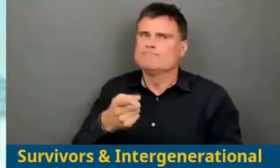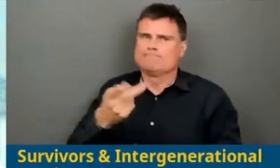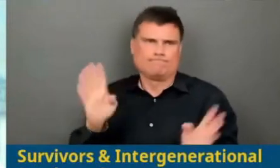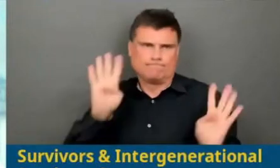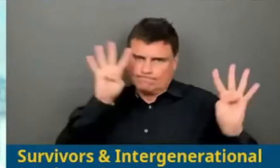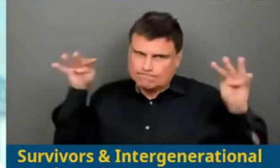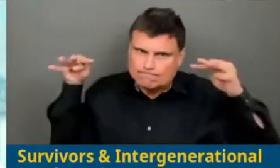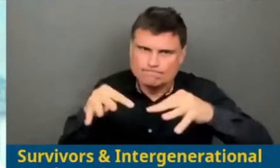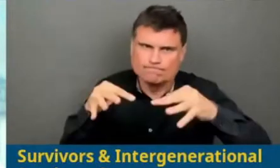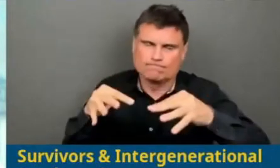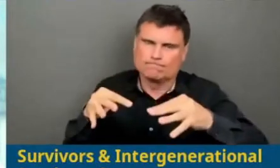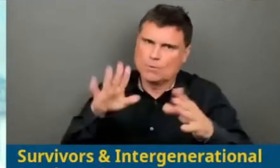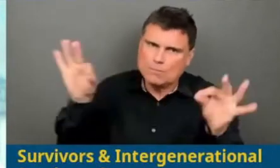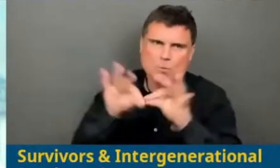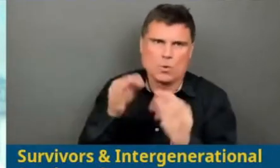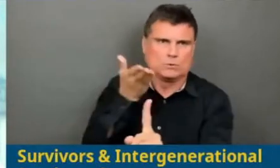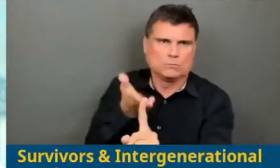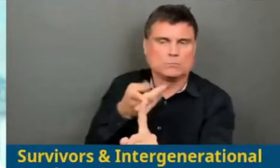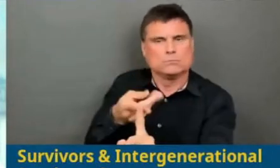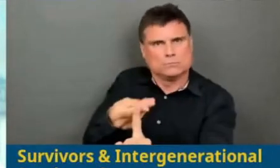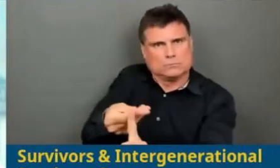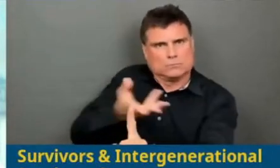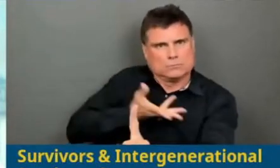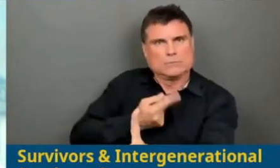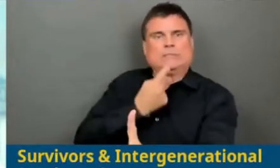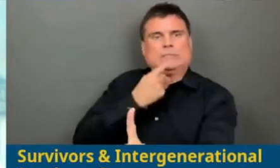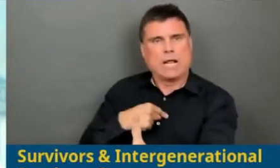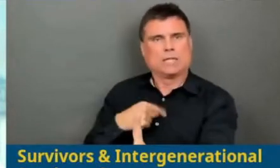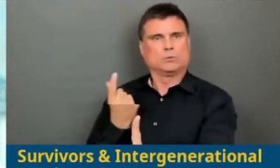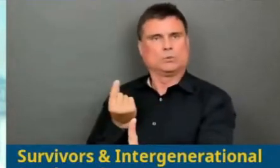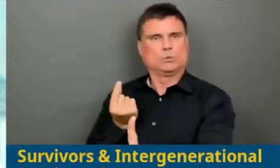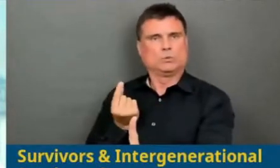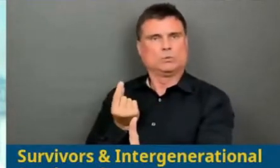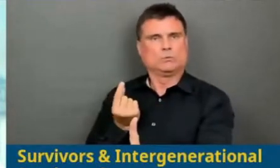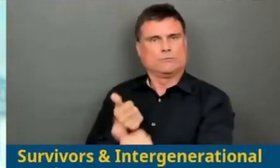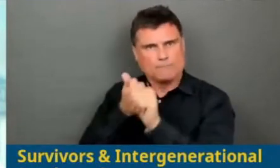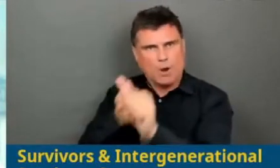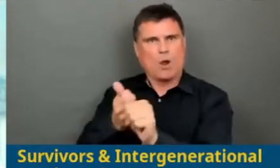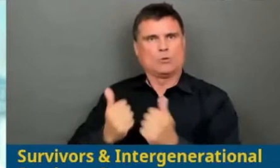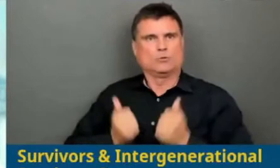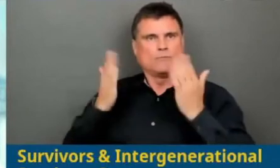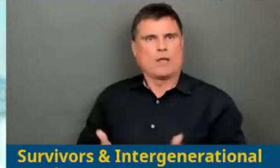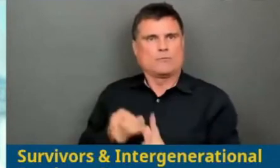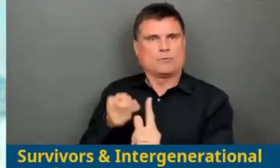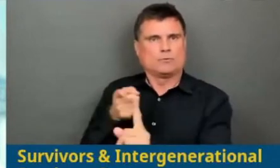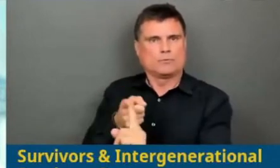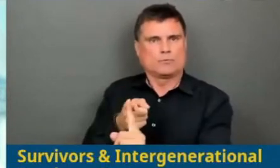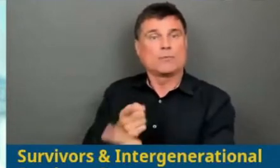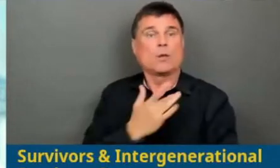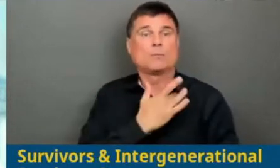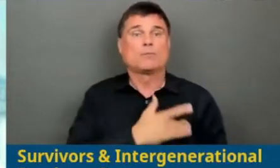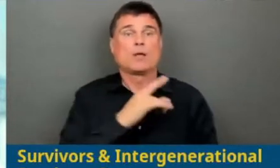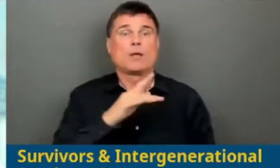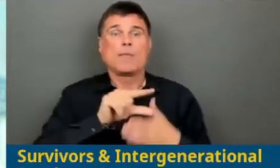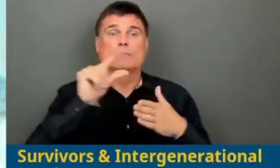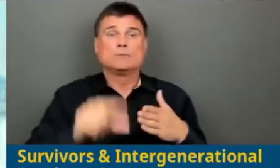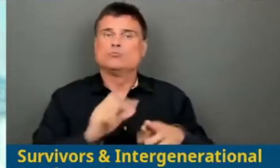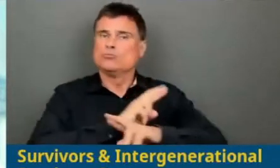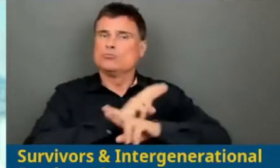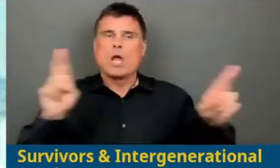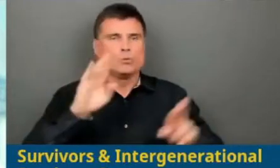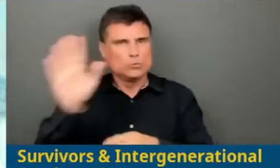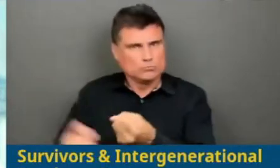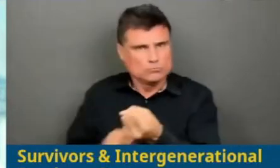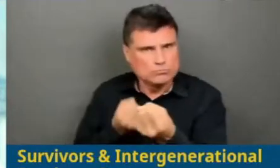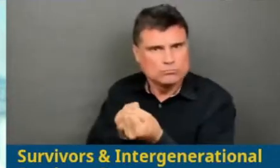from these communities as we move forward. The province is ready to support the ways forward that First